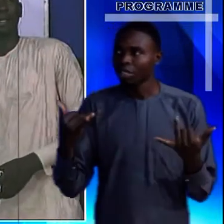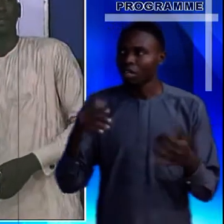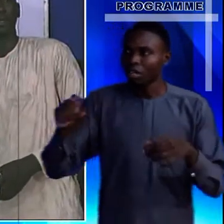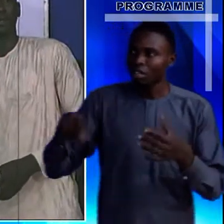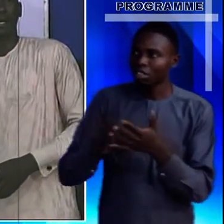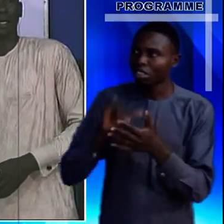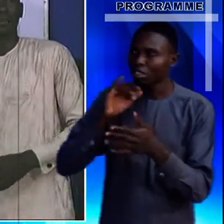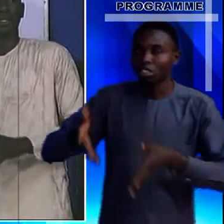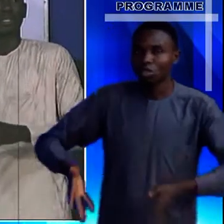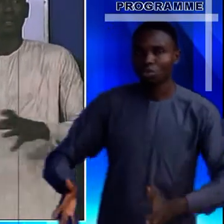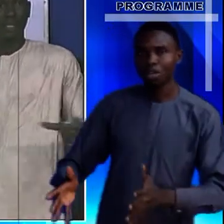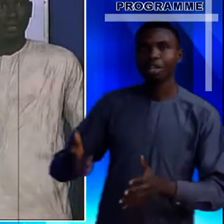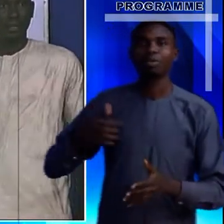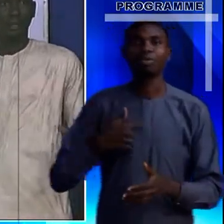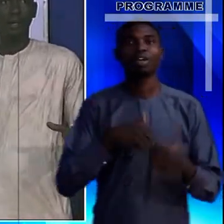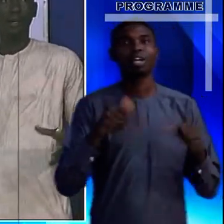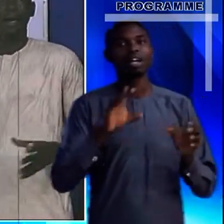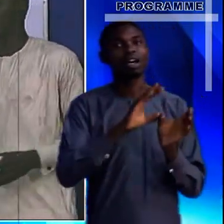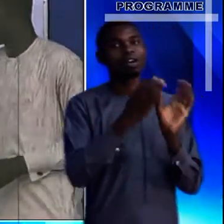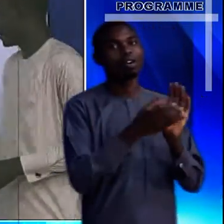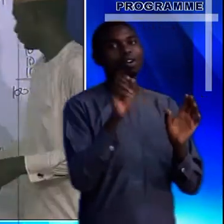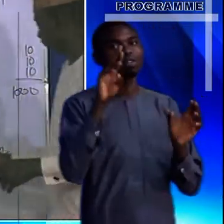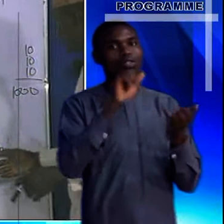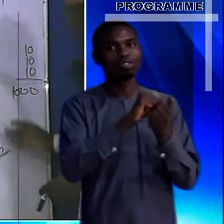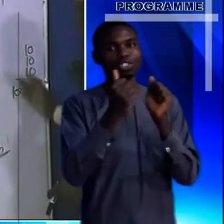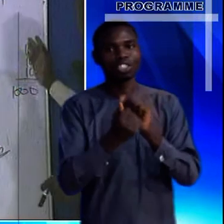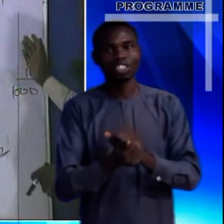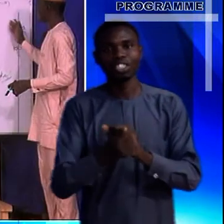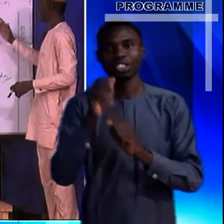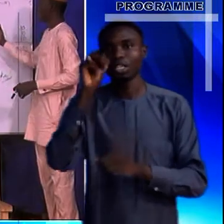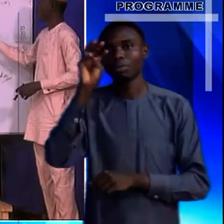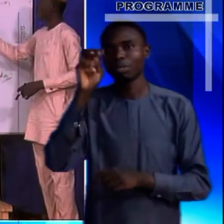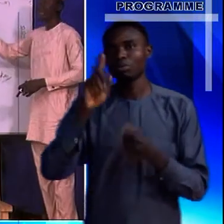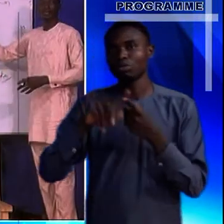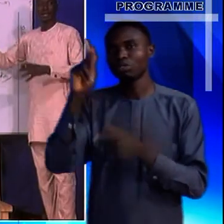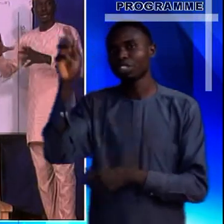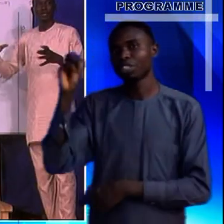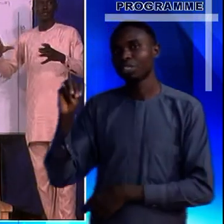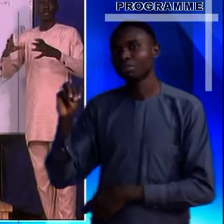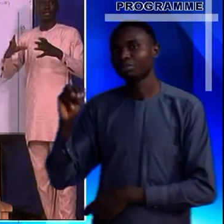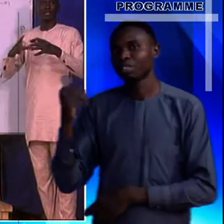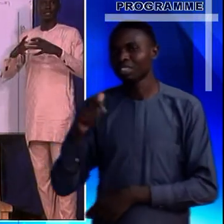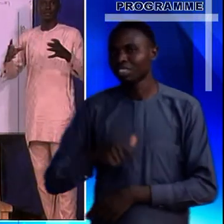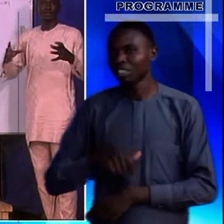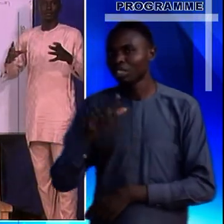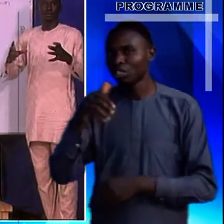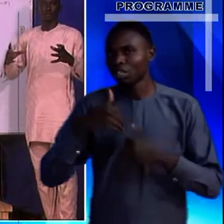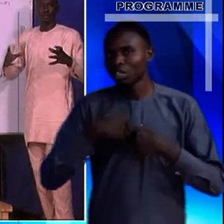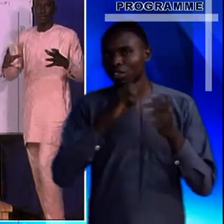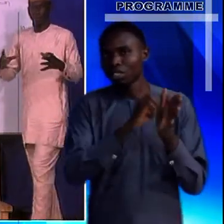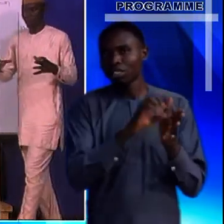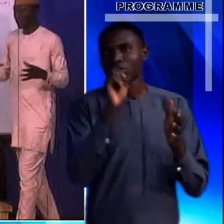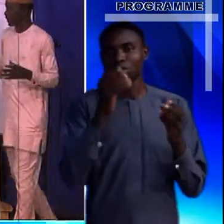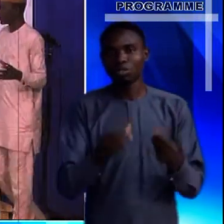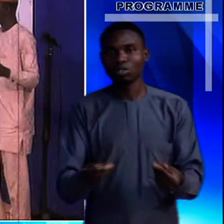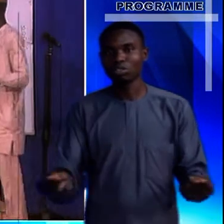our unit of length, which is meters. And anytime or in class you get an examples or